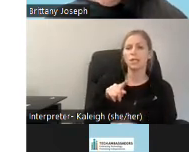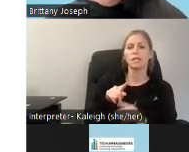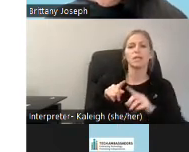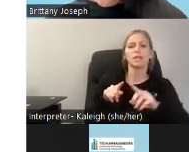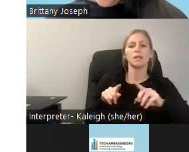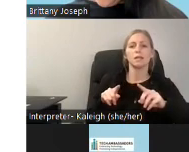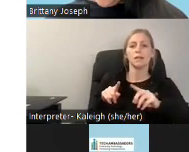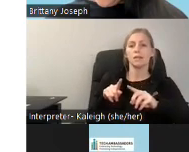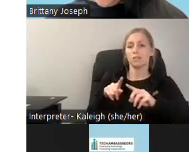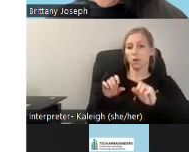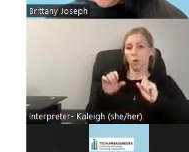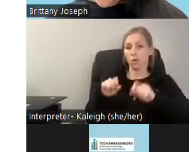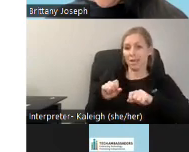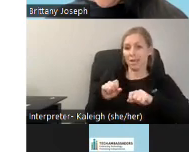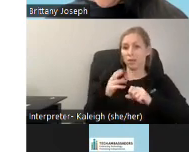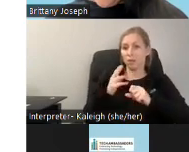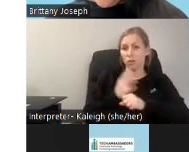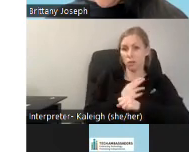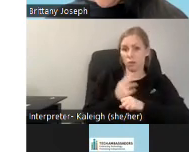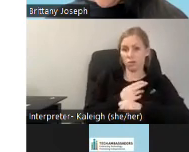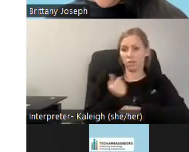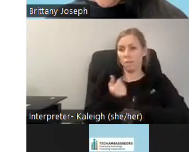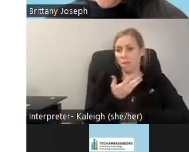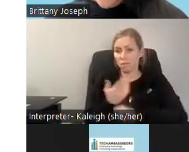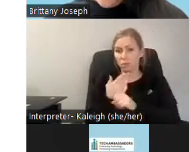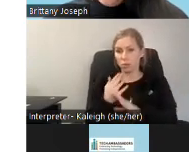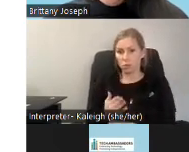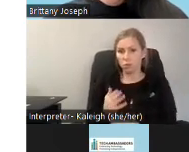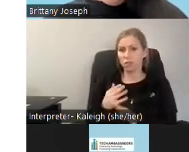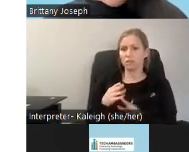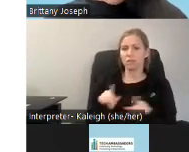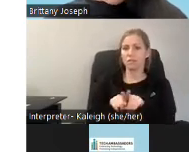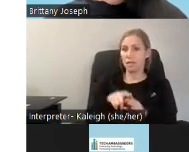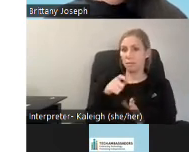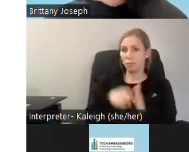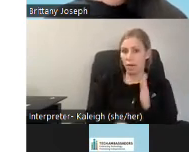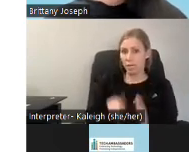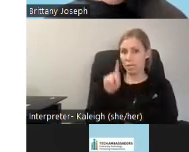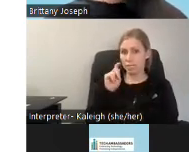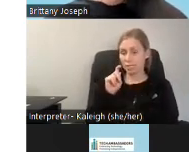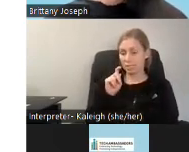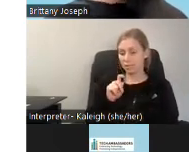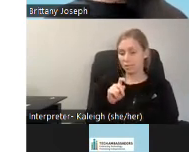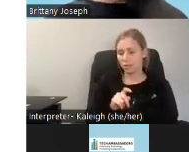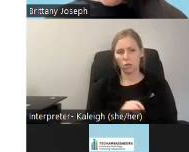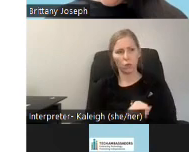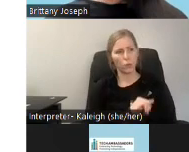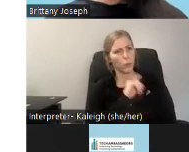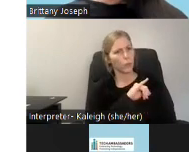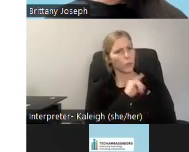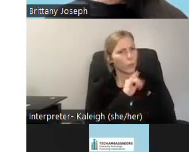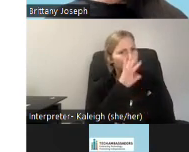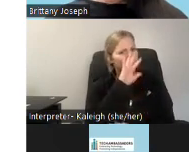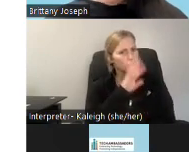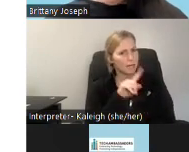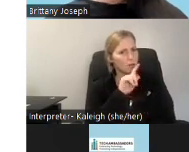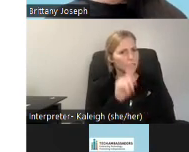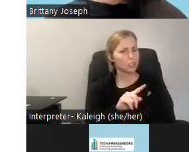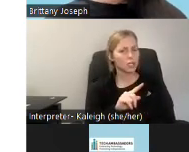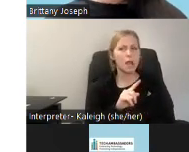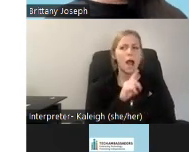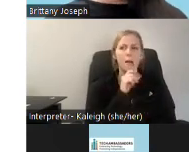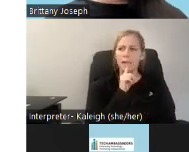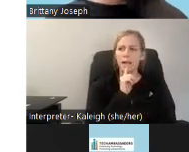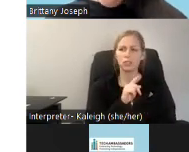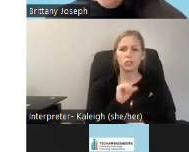this for multiple users for the same price? Do you know? Ooh, that is a great question. I do not believe that you can set up